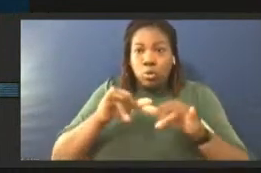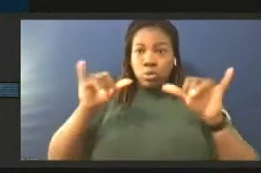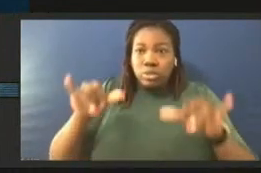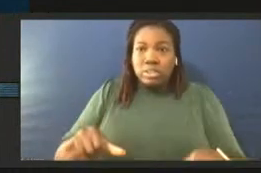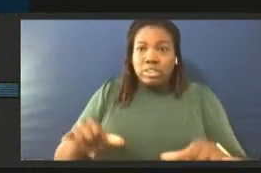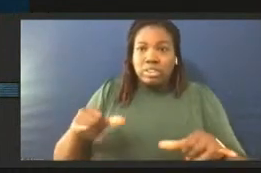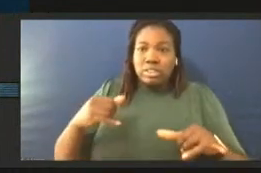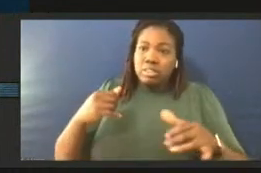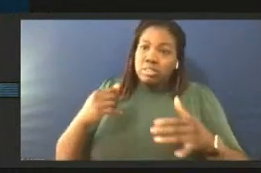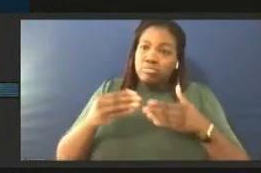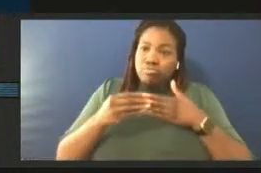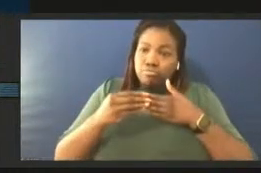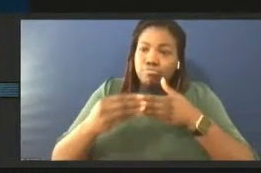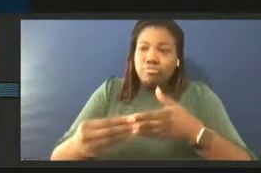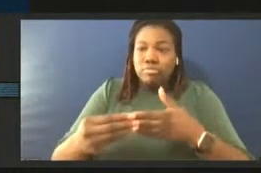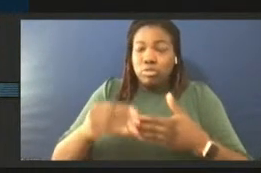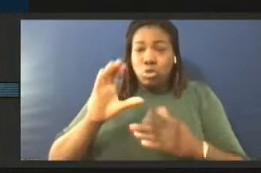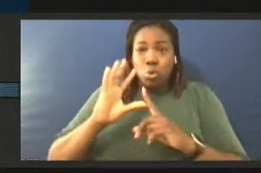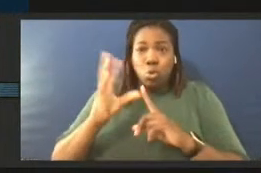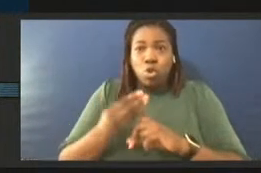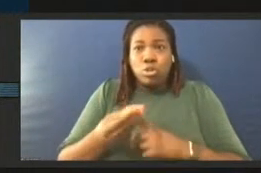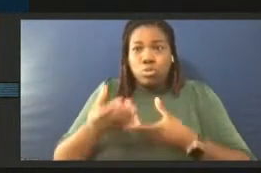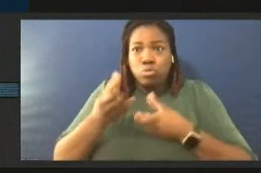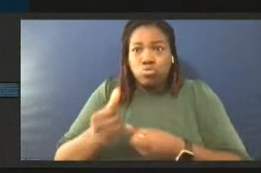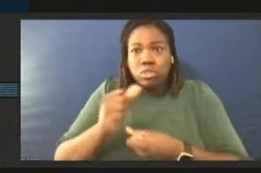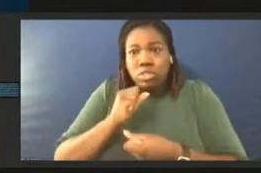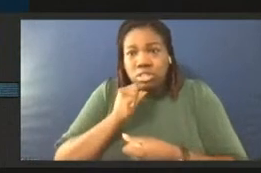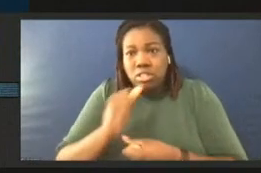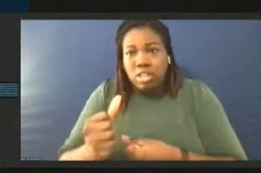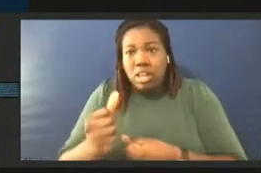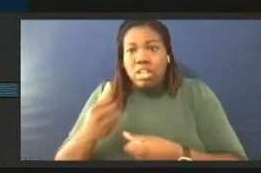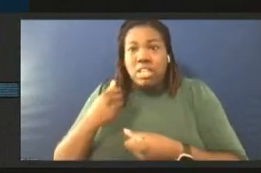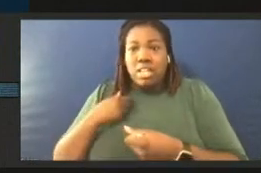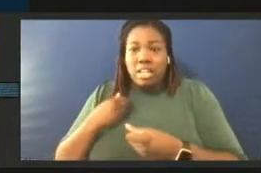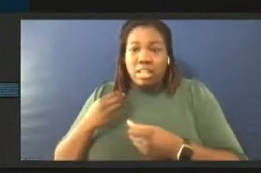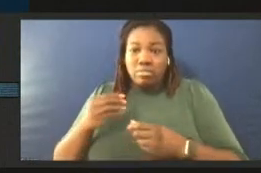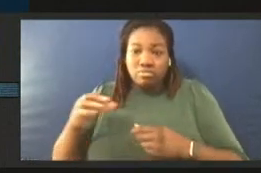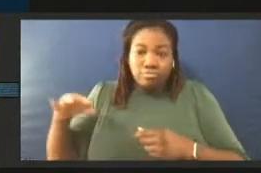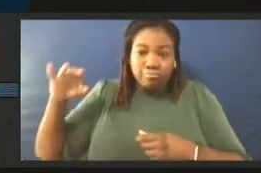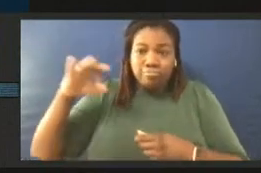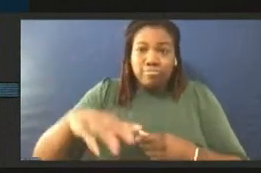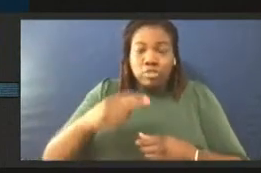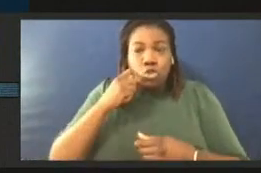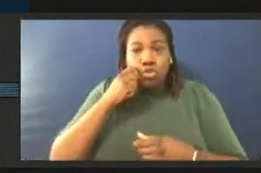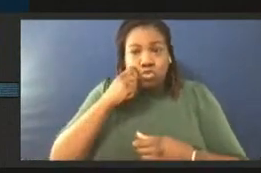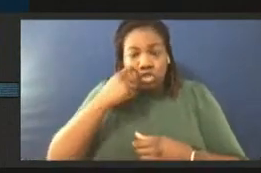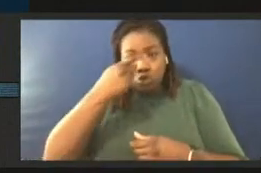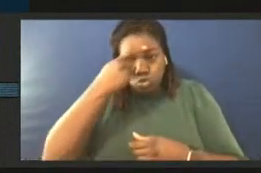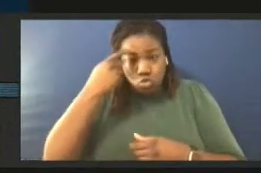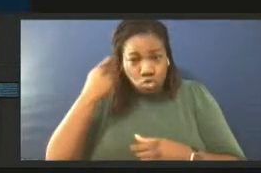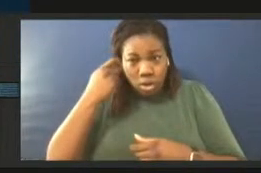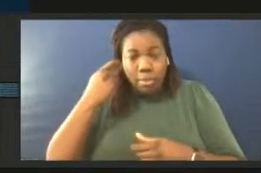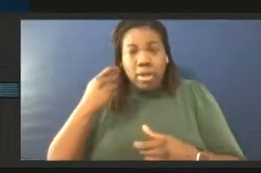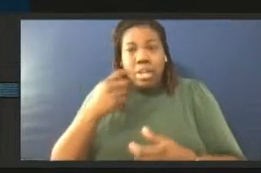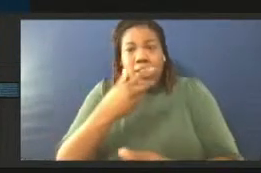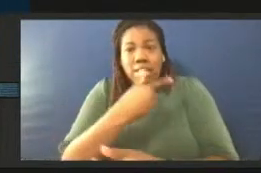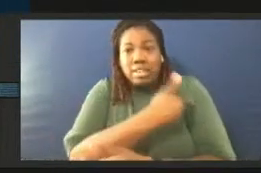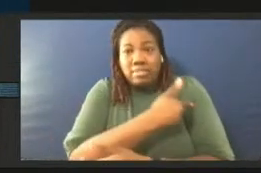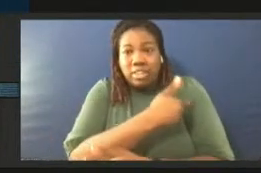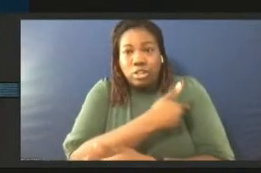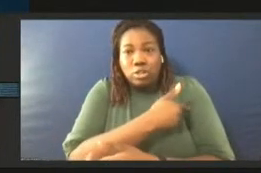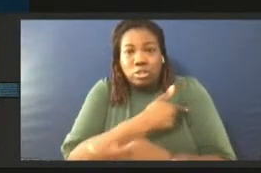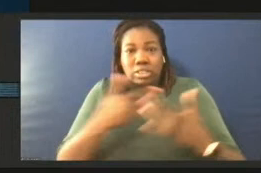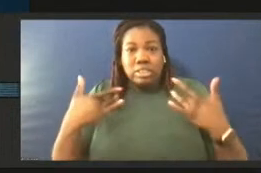to cultural mistrust and contributes to racial trauma and the often belief around vaccine hesitancy, especially